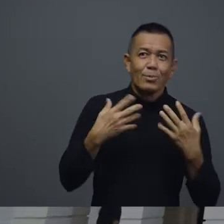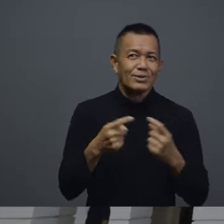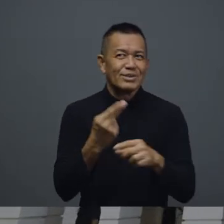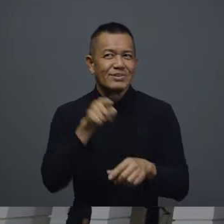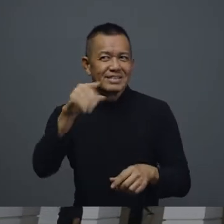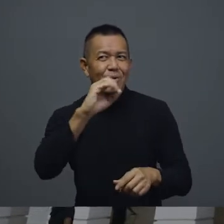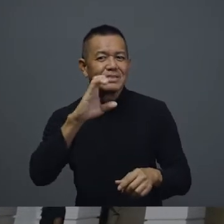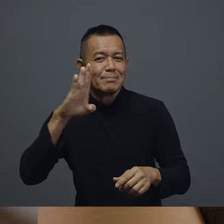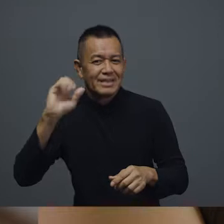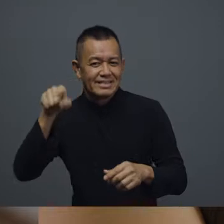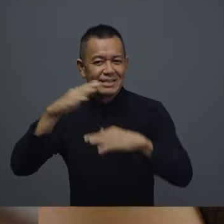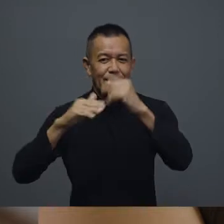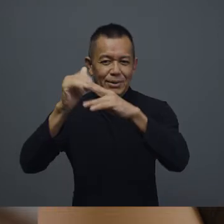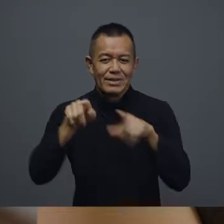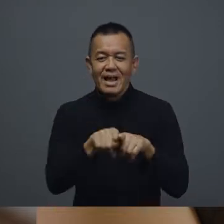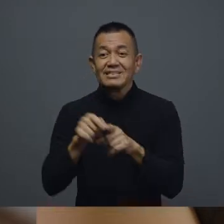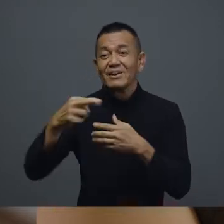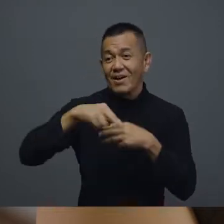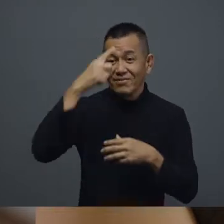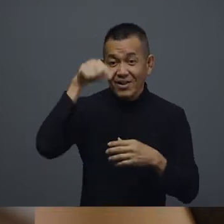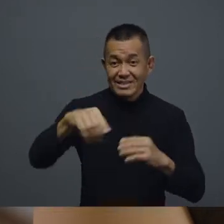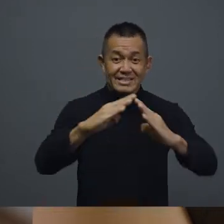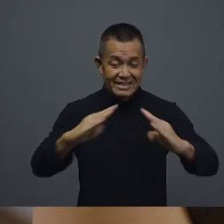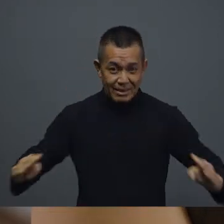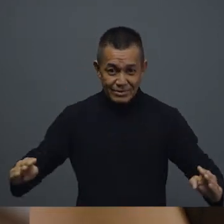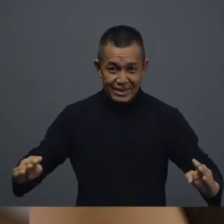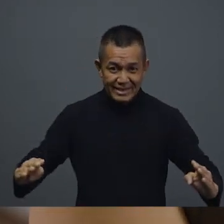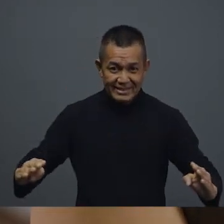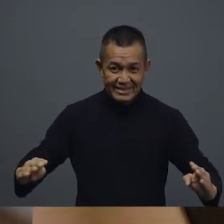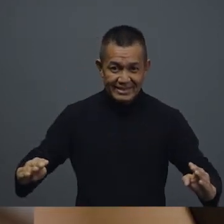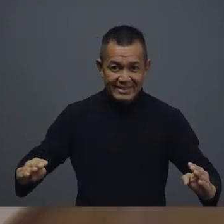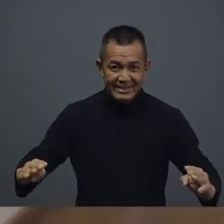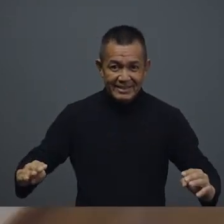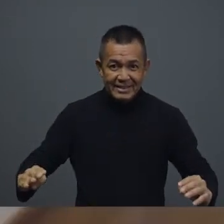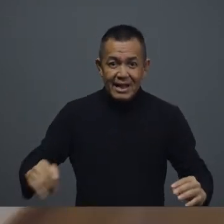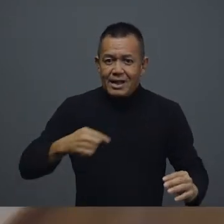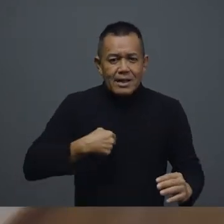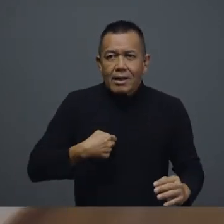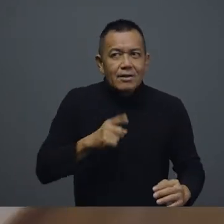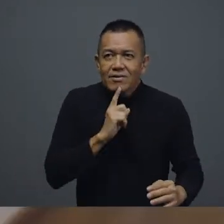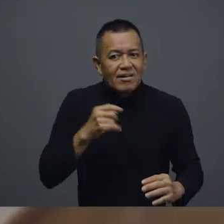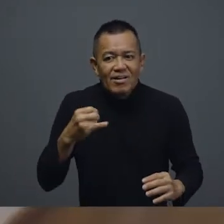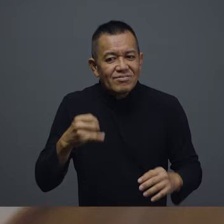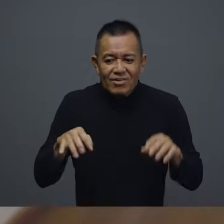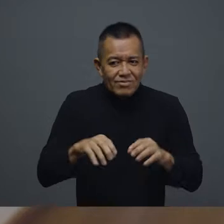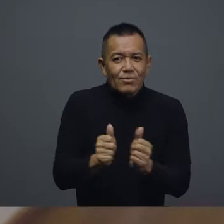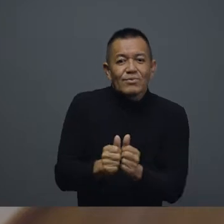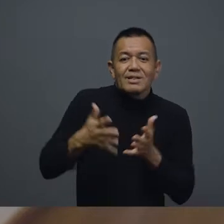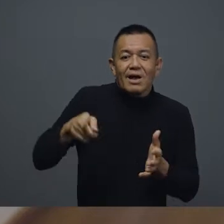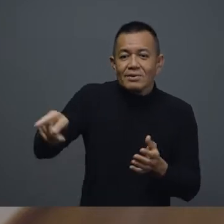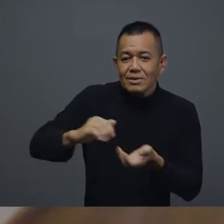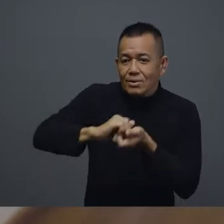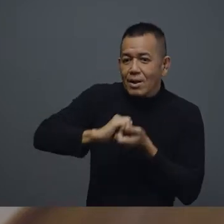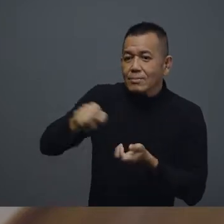House. So I wanted to use the OCBC building as the reference for the sculpture. So I really couldn't have done this